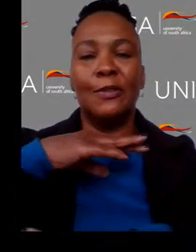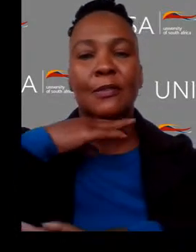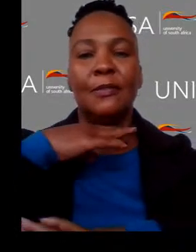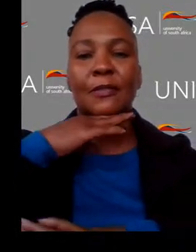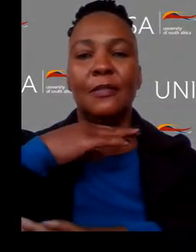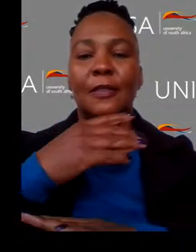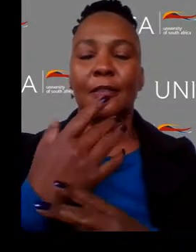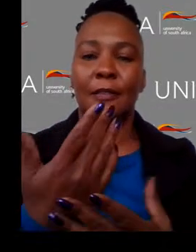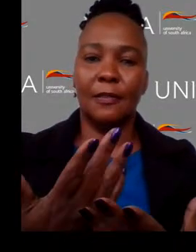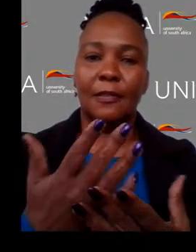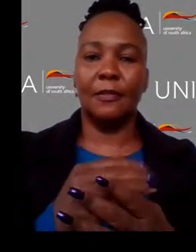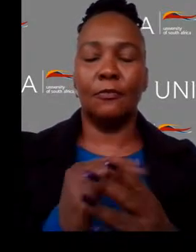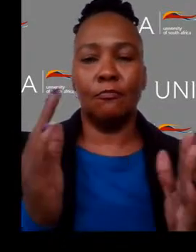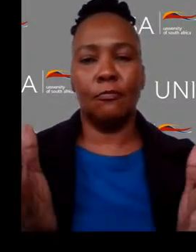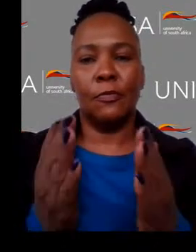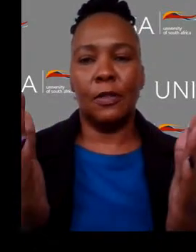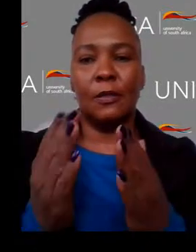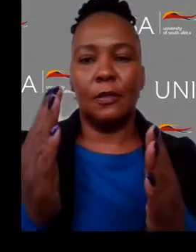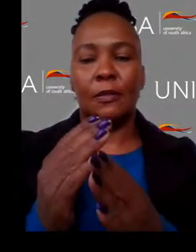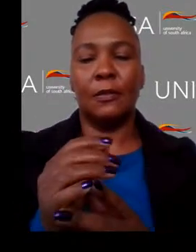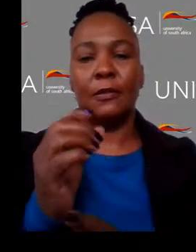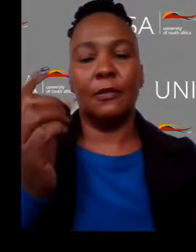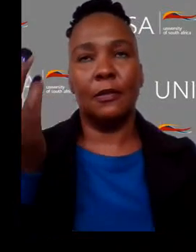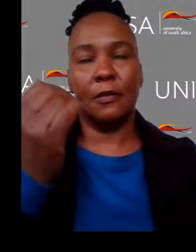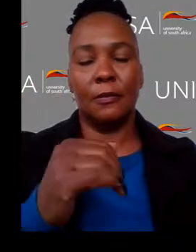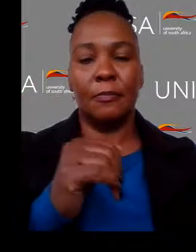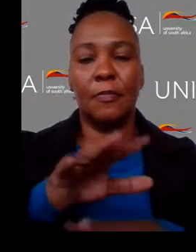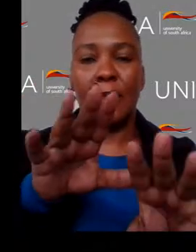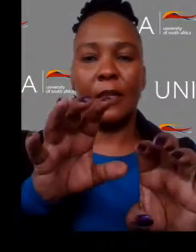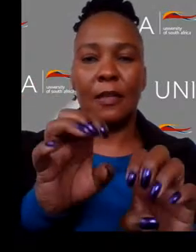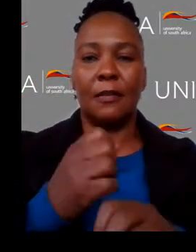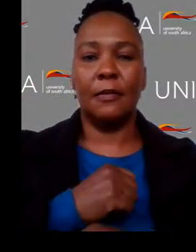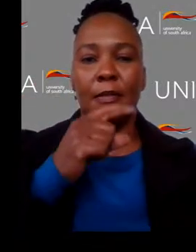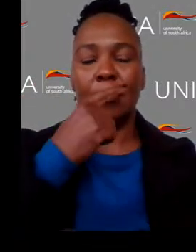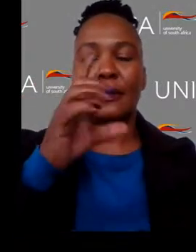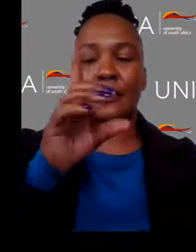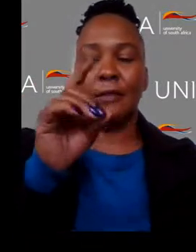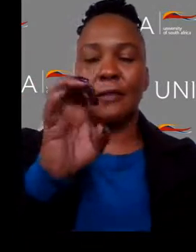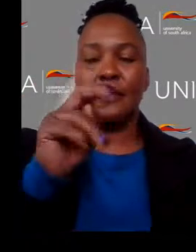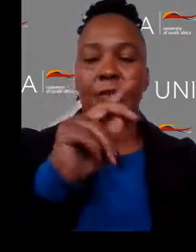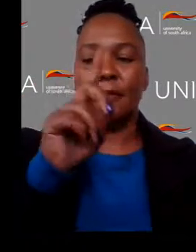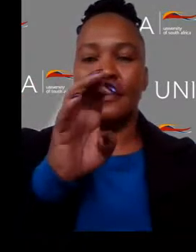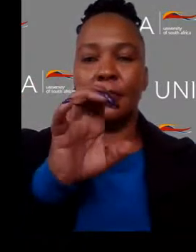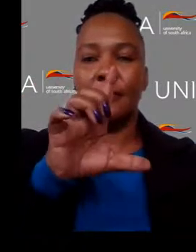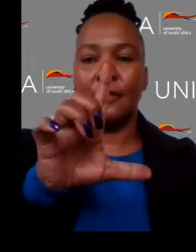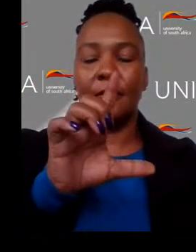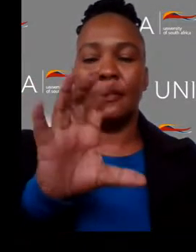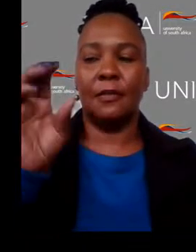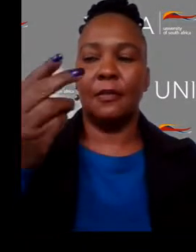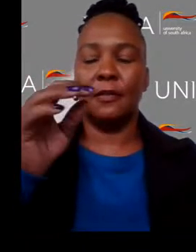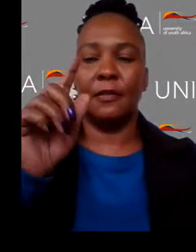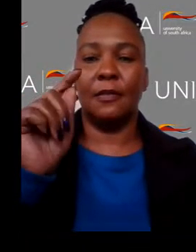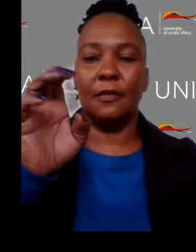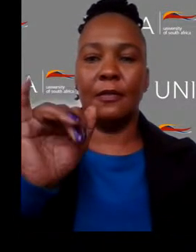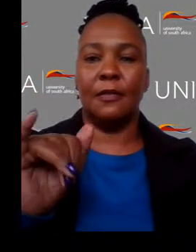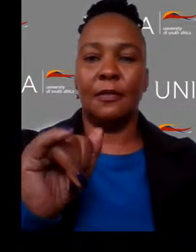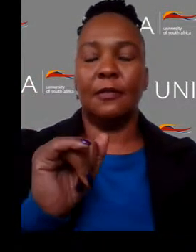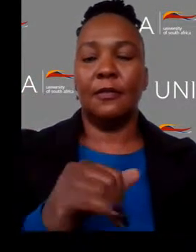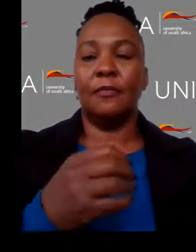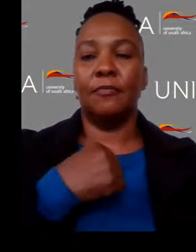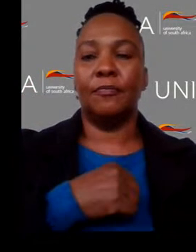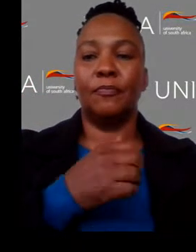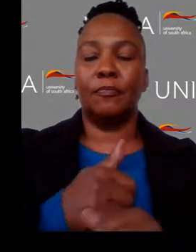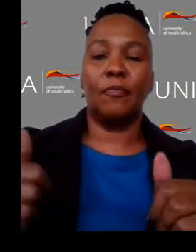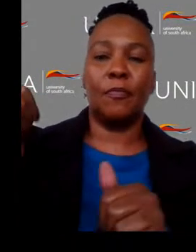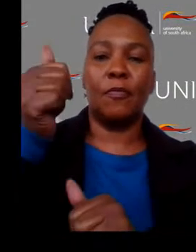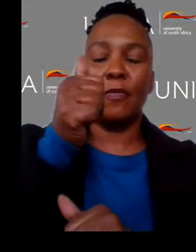to conduct the upcoming examination. My name is Denzel Chetty, and I lead the Academic Development Open Virtual Hub,